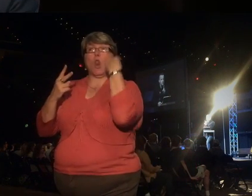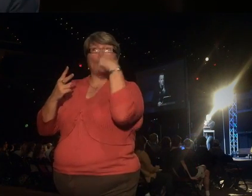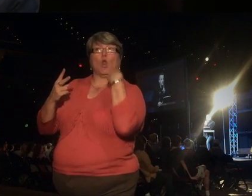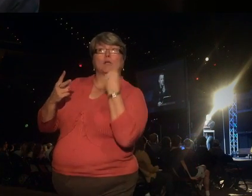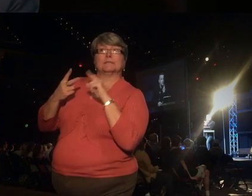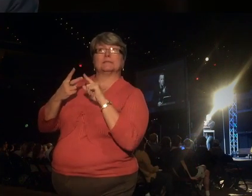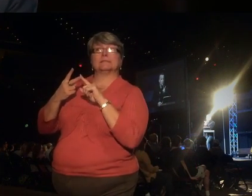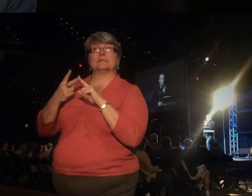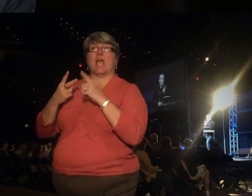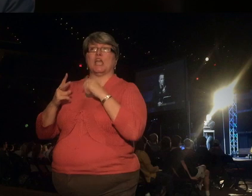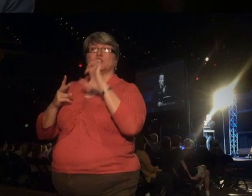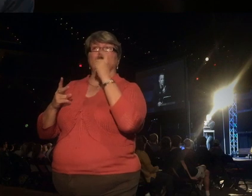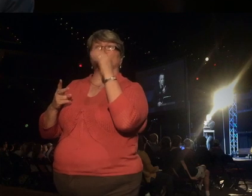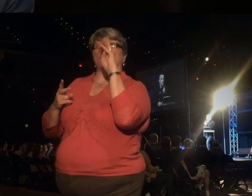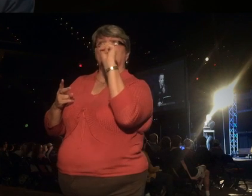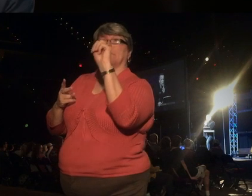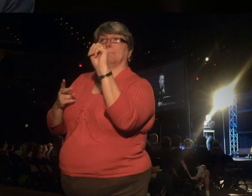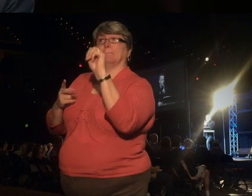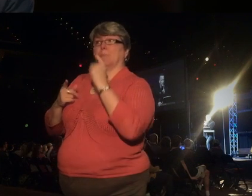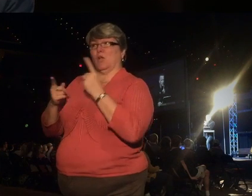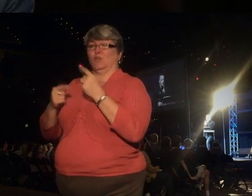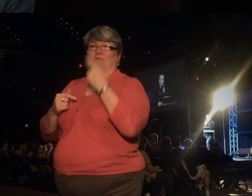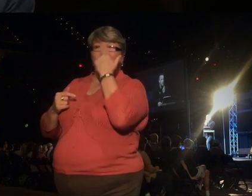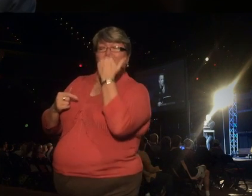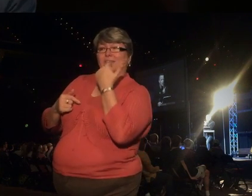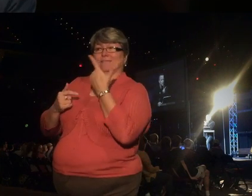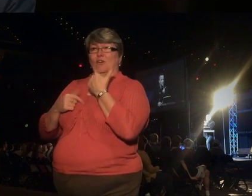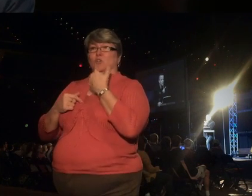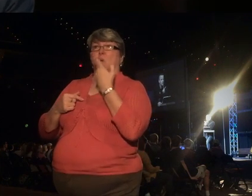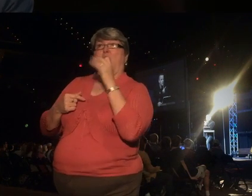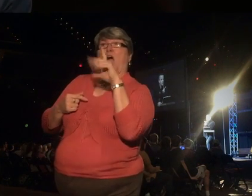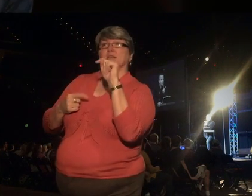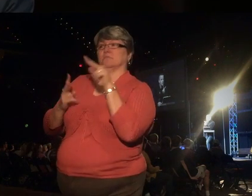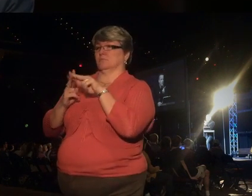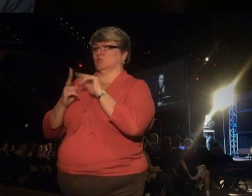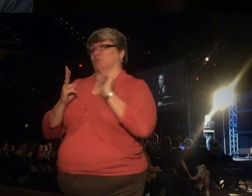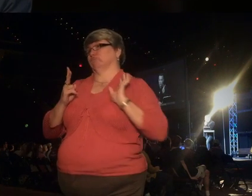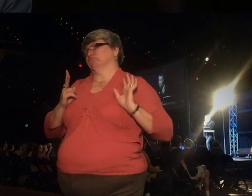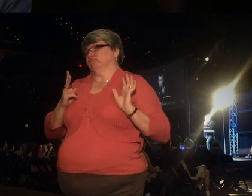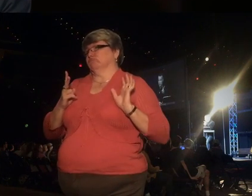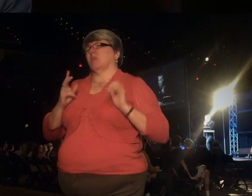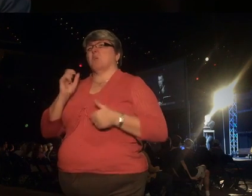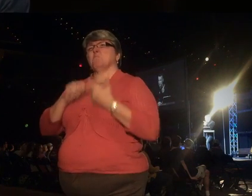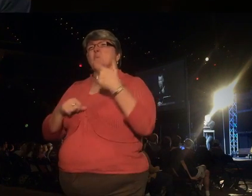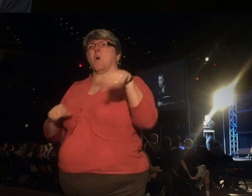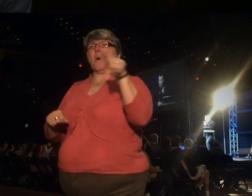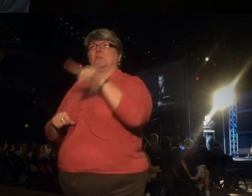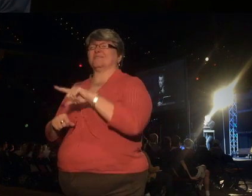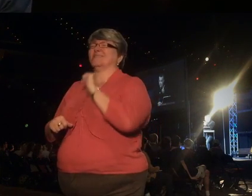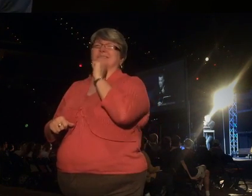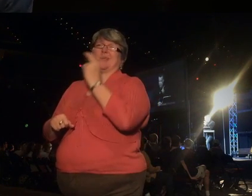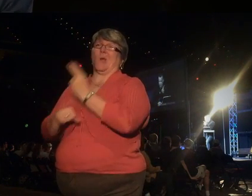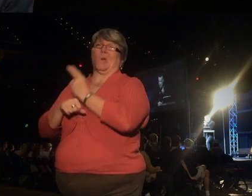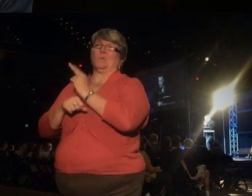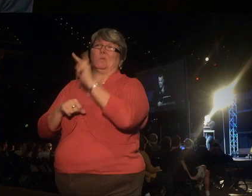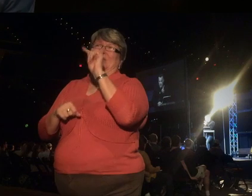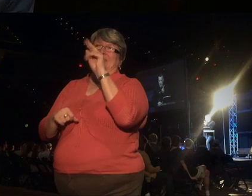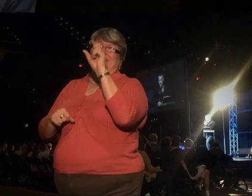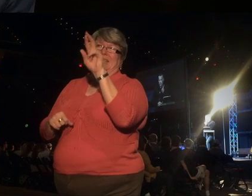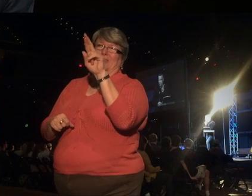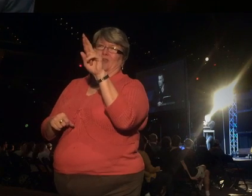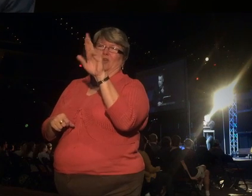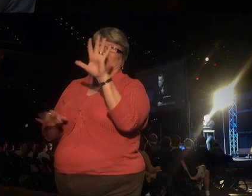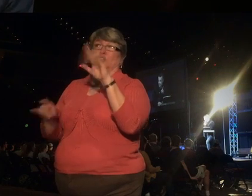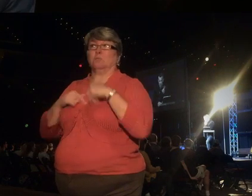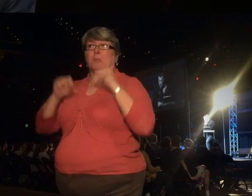looks and charm. Are you witty and are you hot? And I know most of you maybe don't use Tinder or anything like